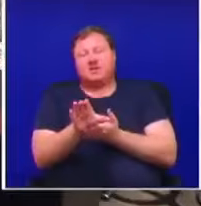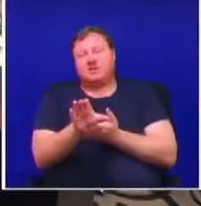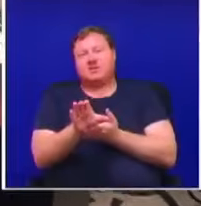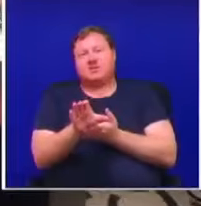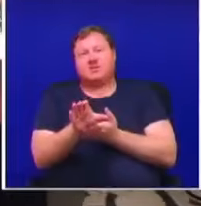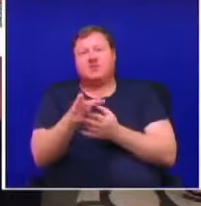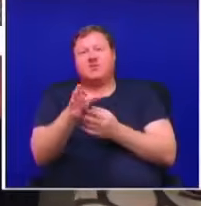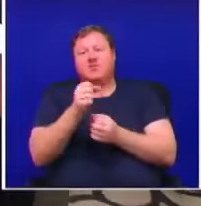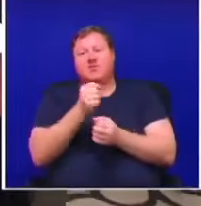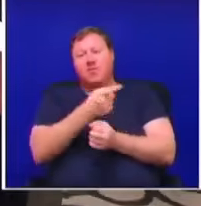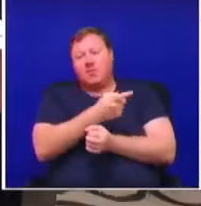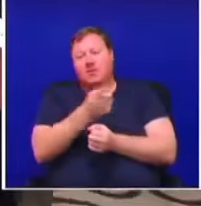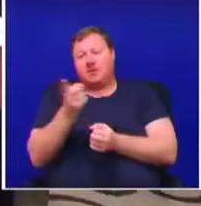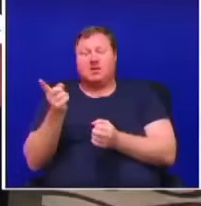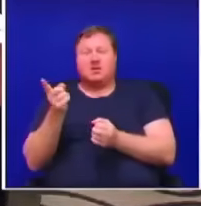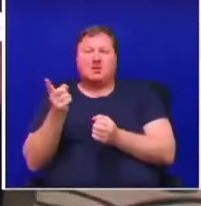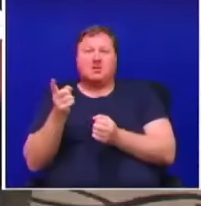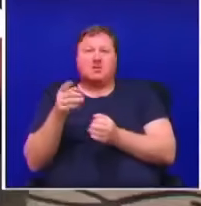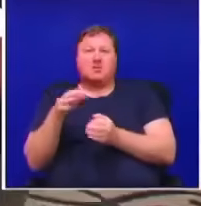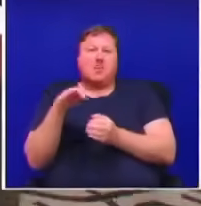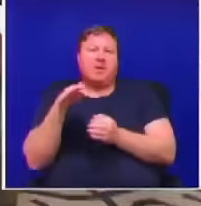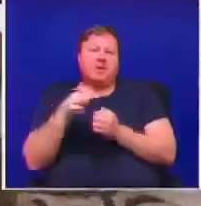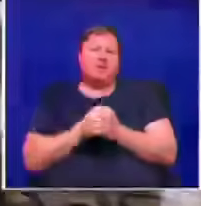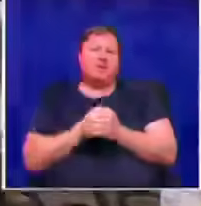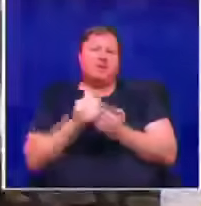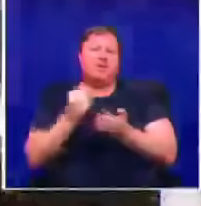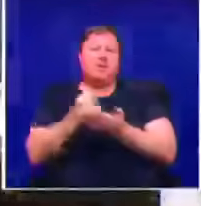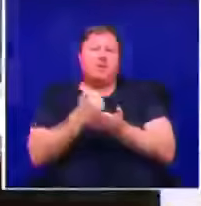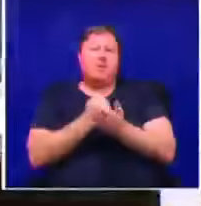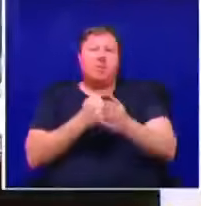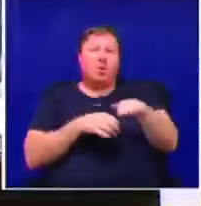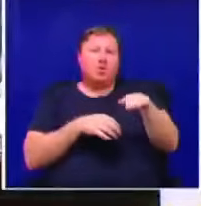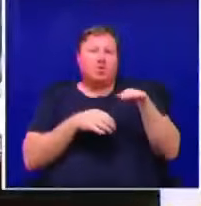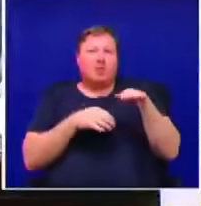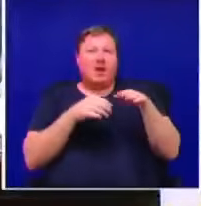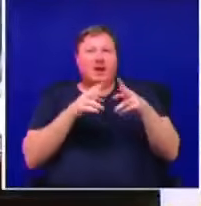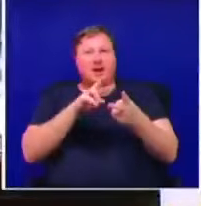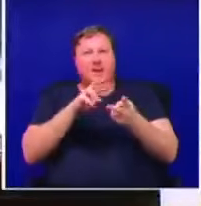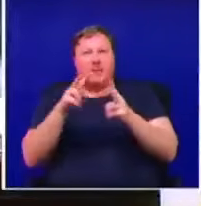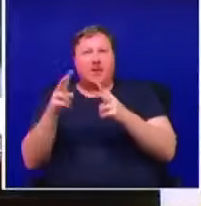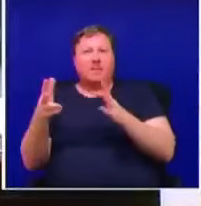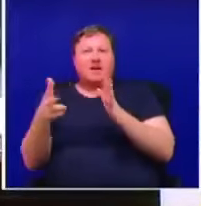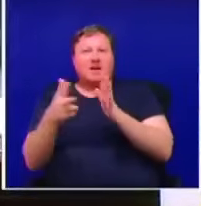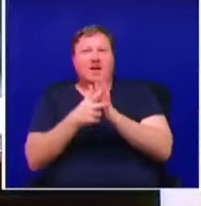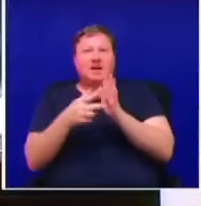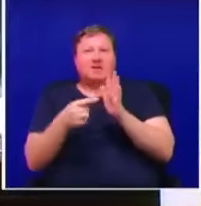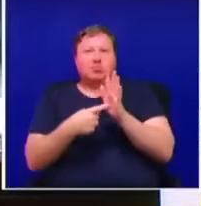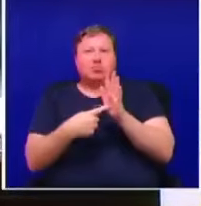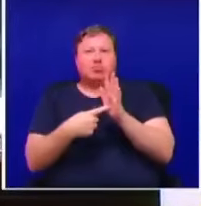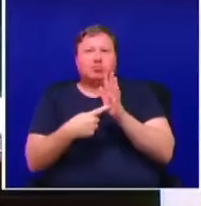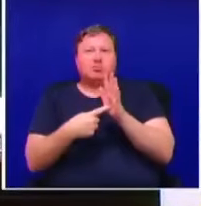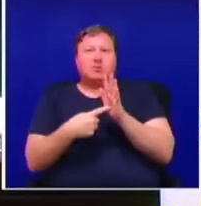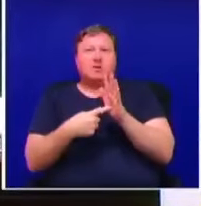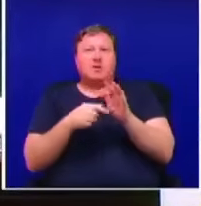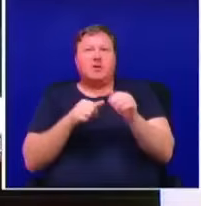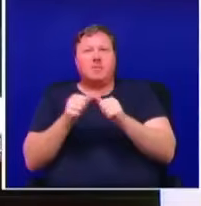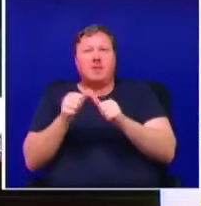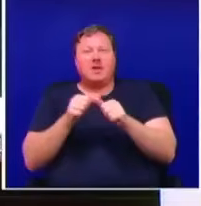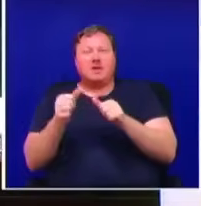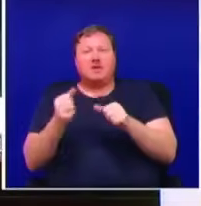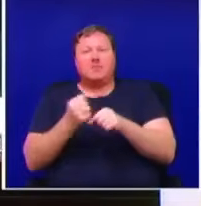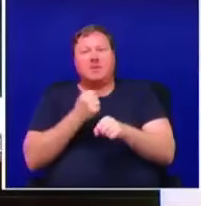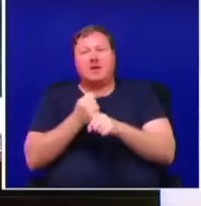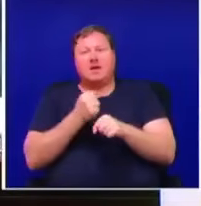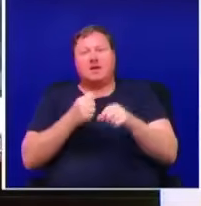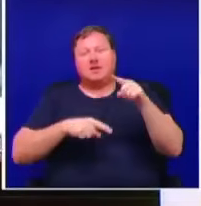these institutions. The Post Bank Amendment Act was enacted to strengthen the diversity